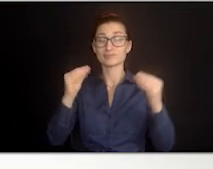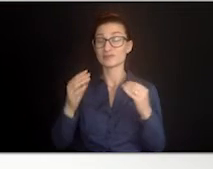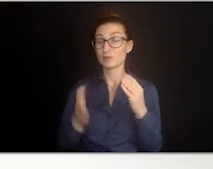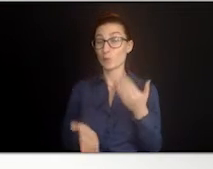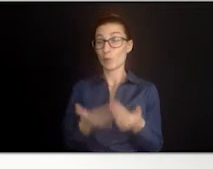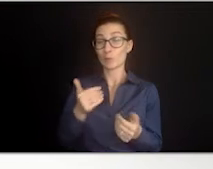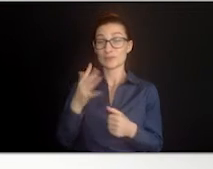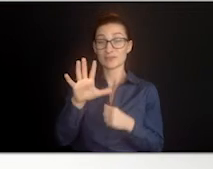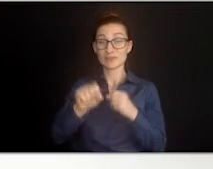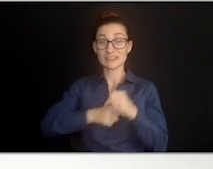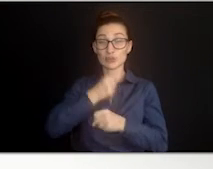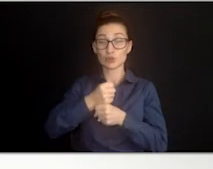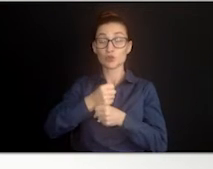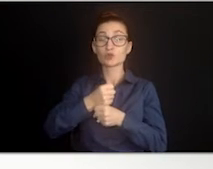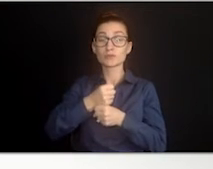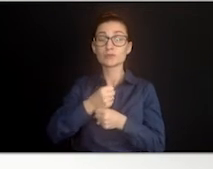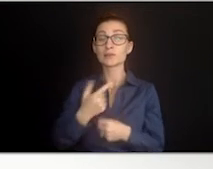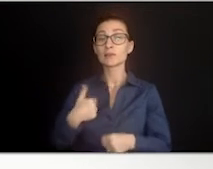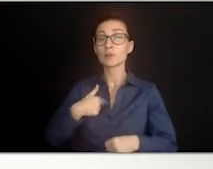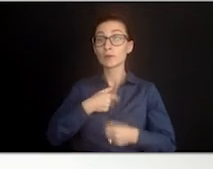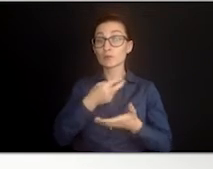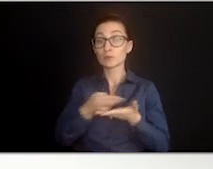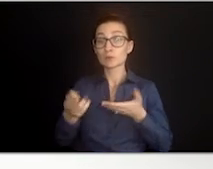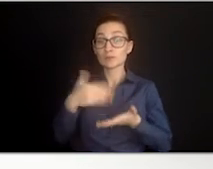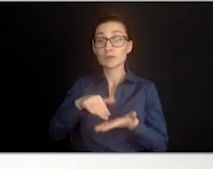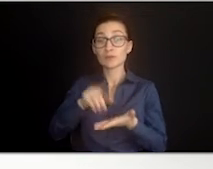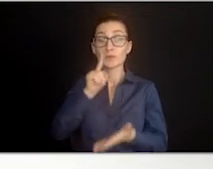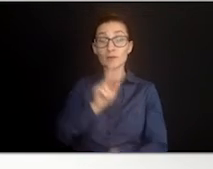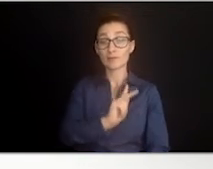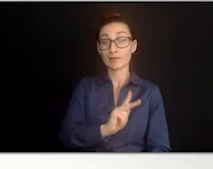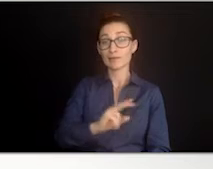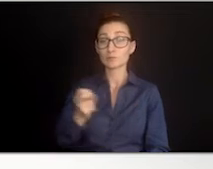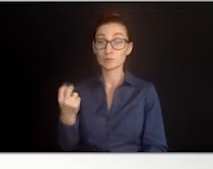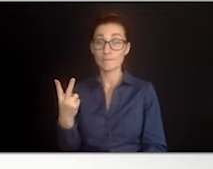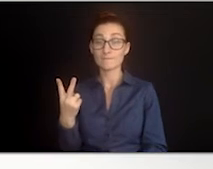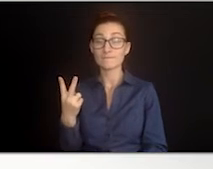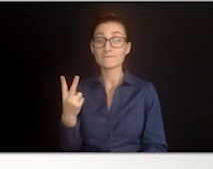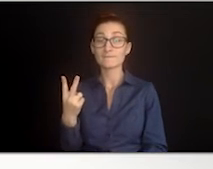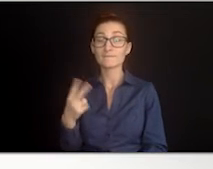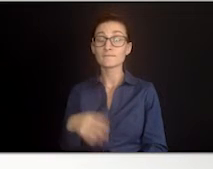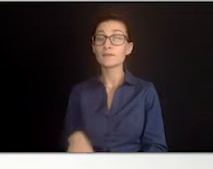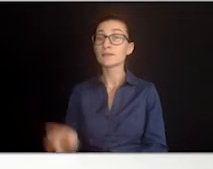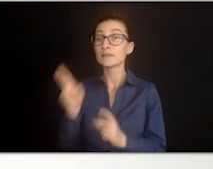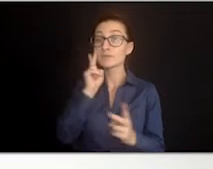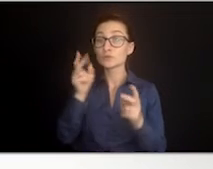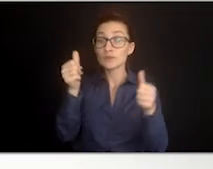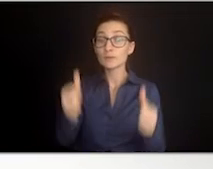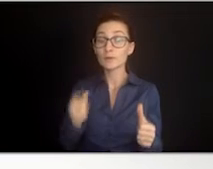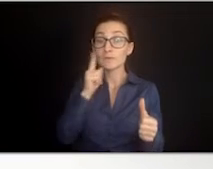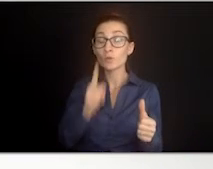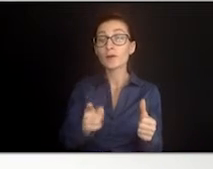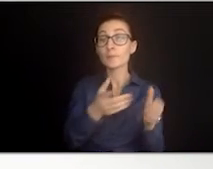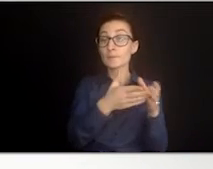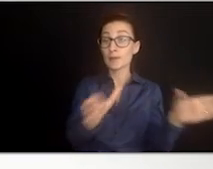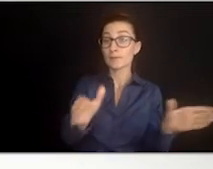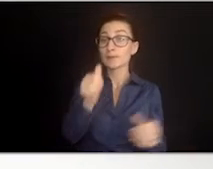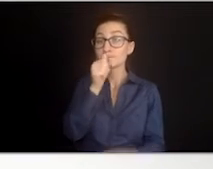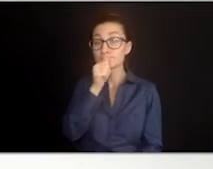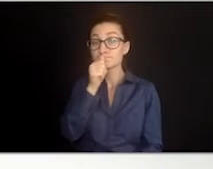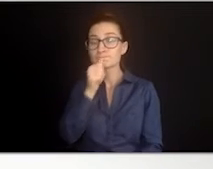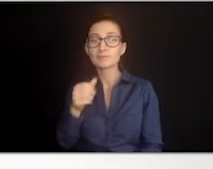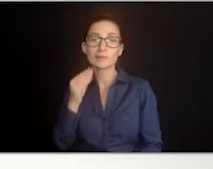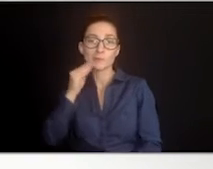a statewide resource center for K through 12 and visually impaired in public, private, and homeschool